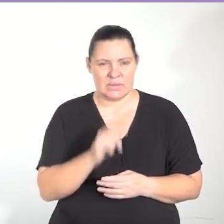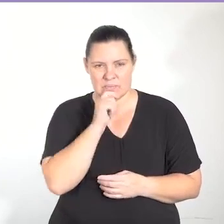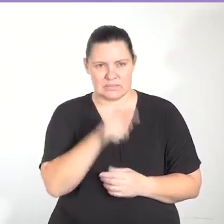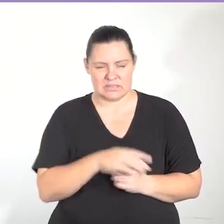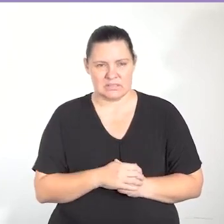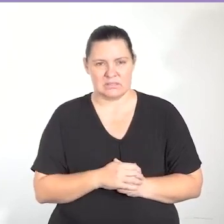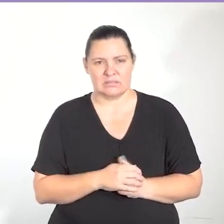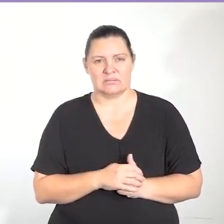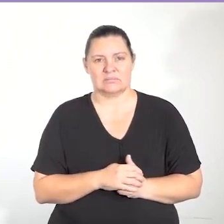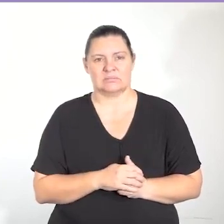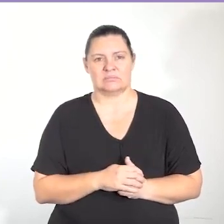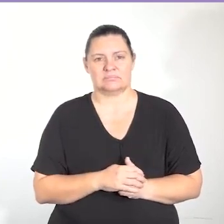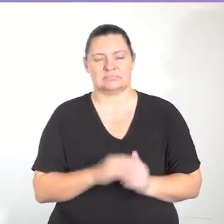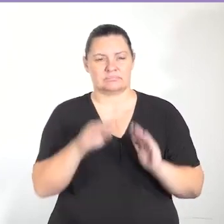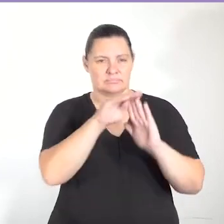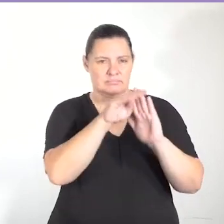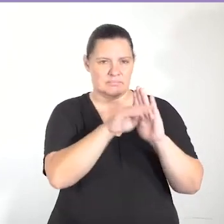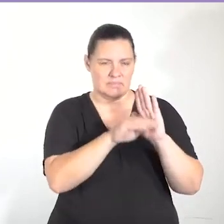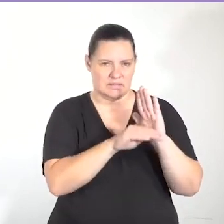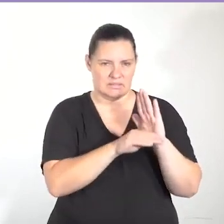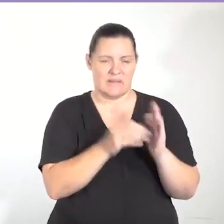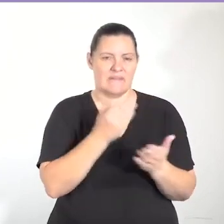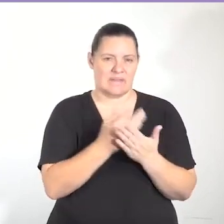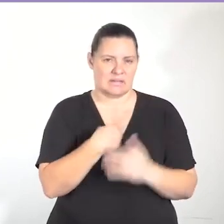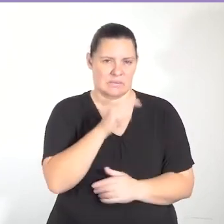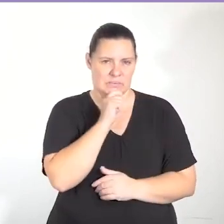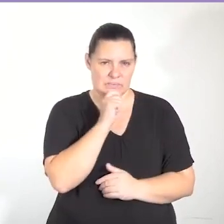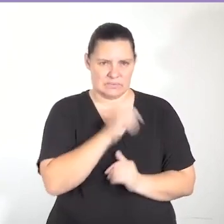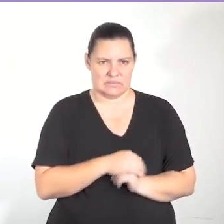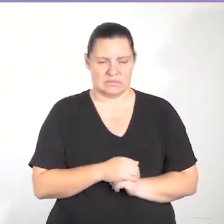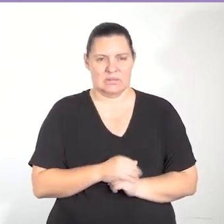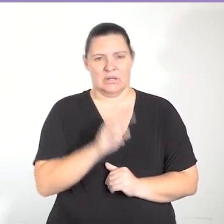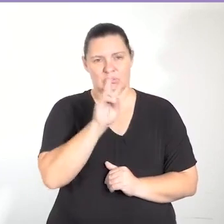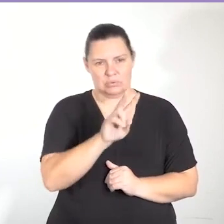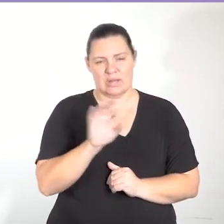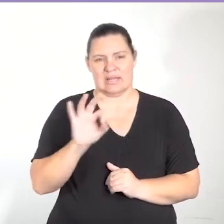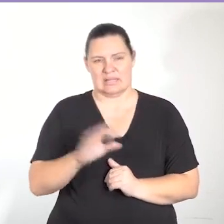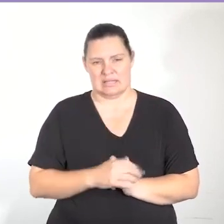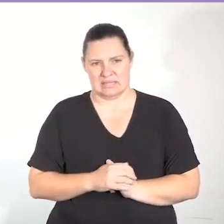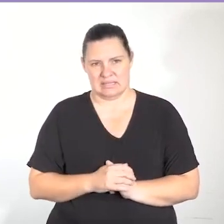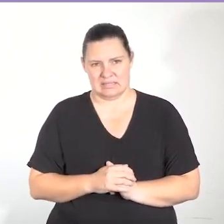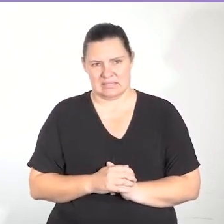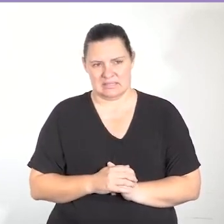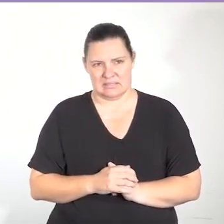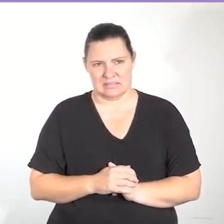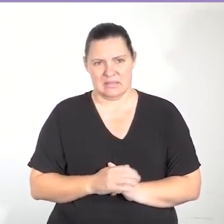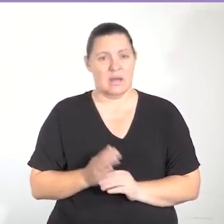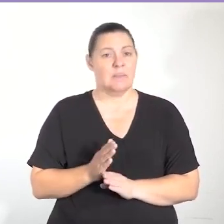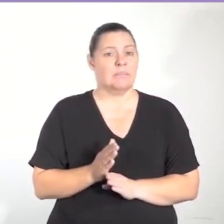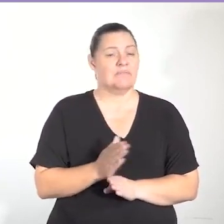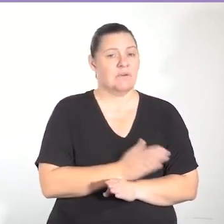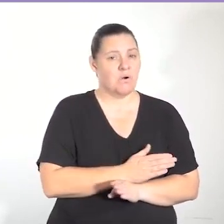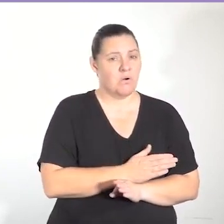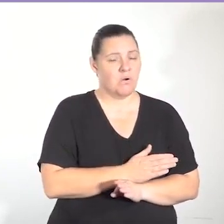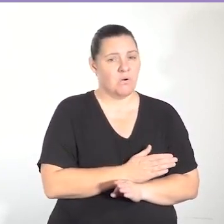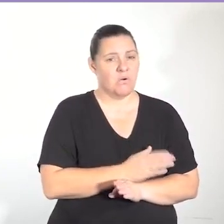we have used here. So I'm going to first list the factors that I have used, and that is a 2 and a 3. But before I